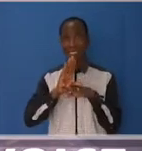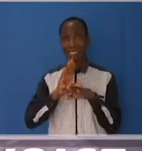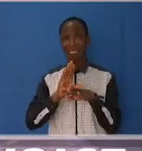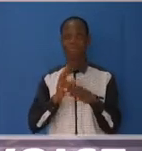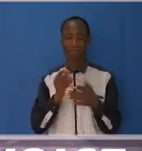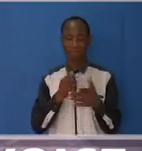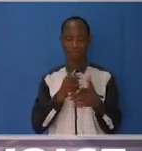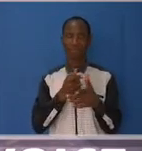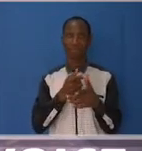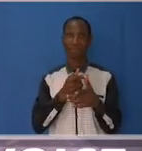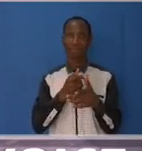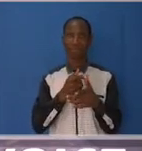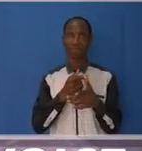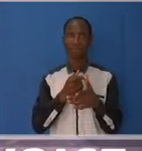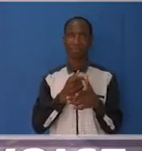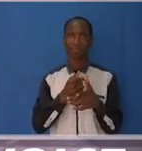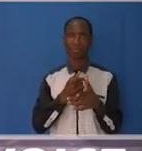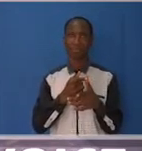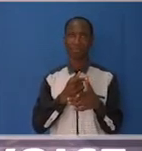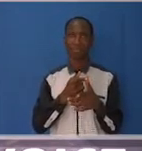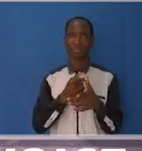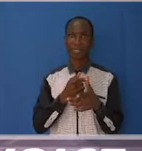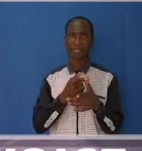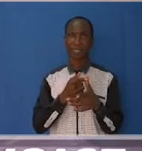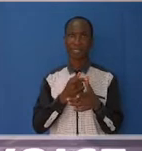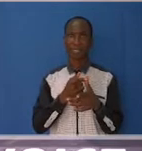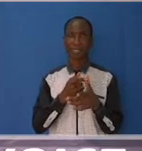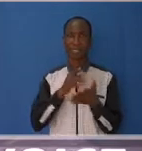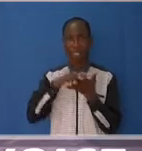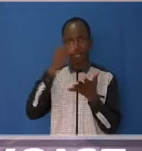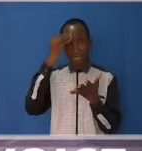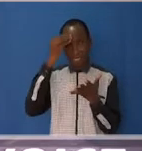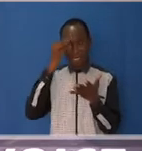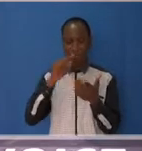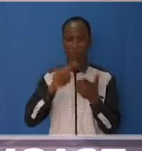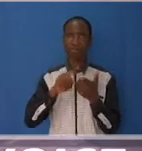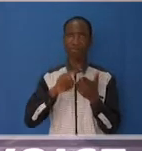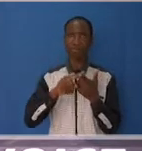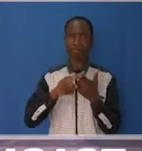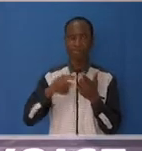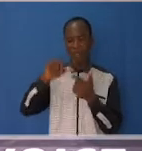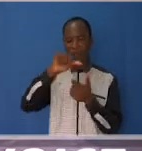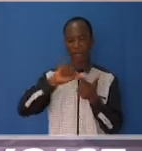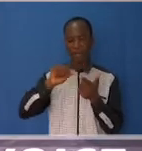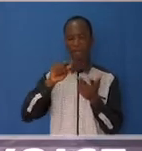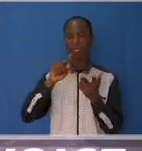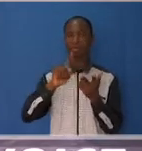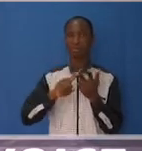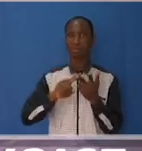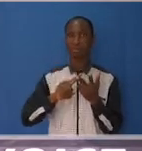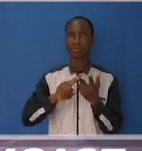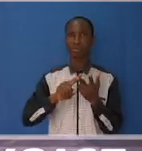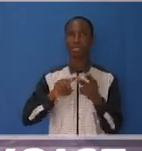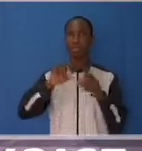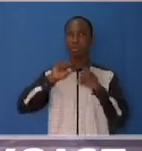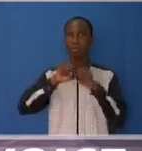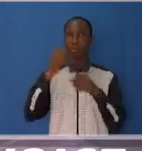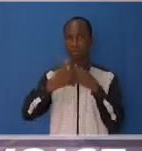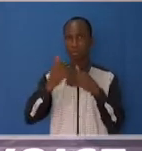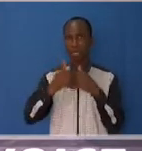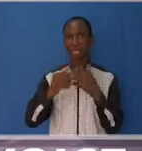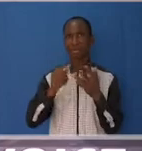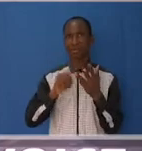and in prayers, and I said that all these four things were given to the early Christians